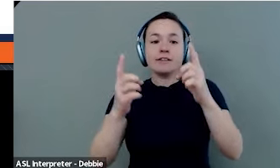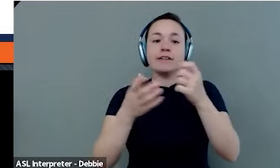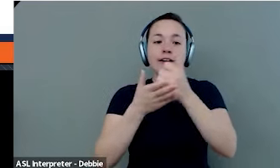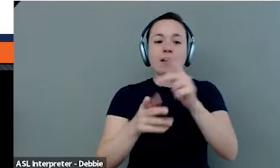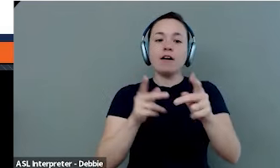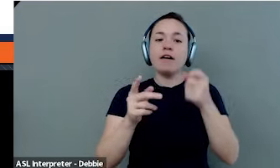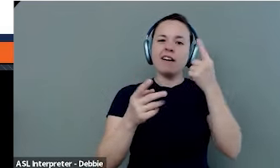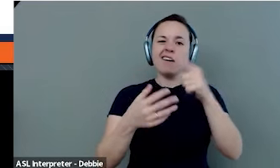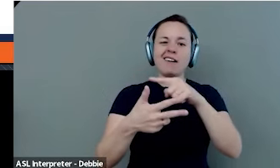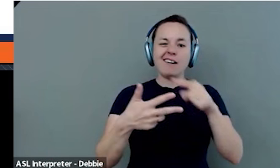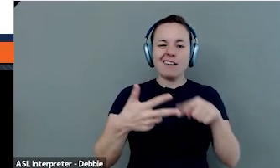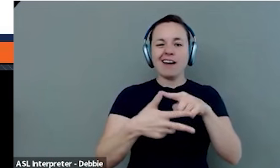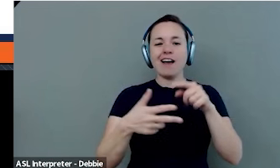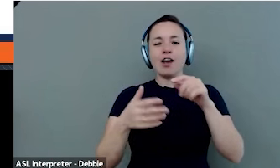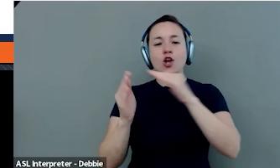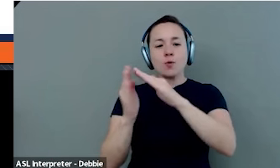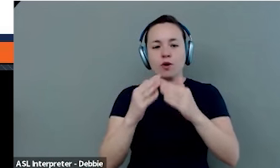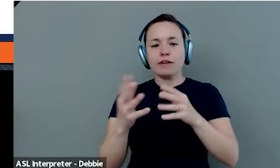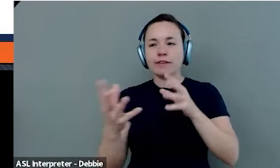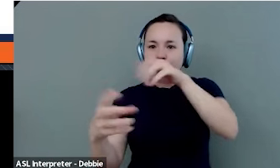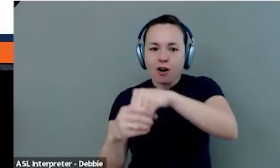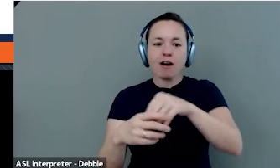tour, and our AC vote on the go.